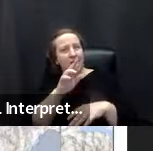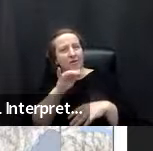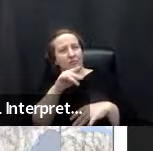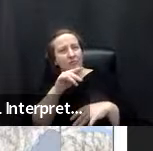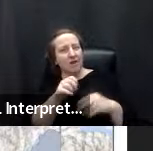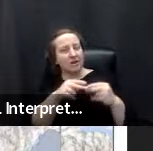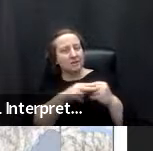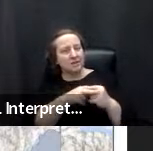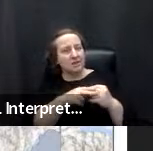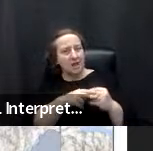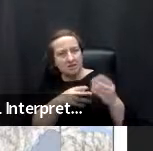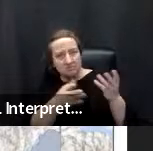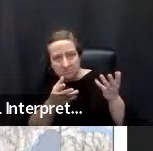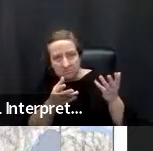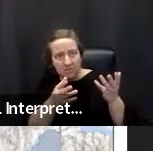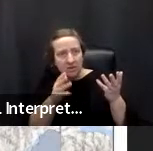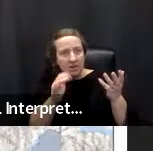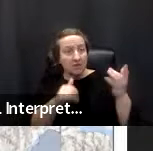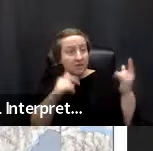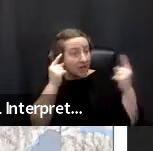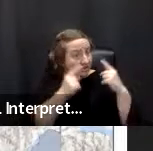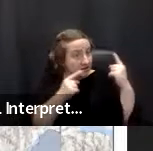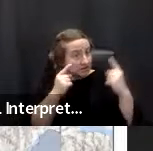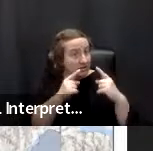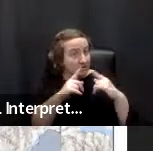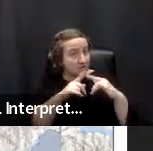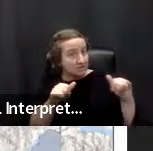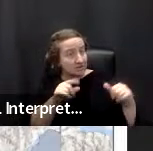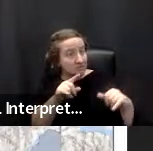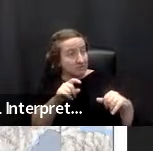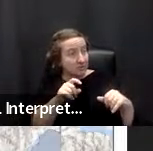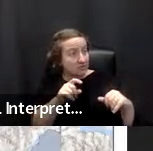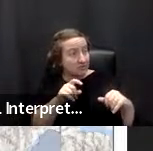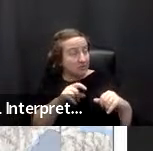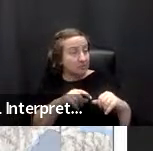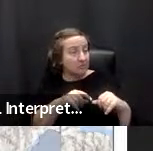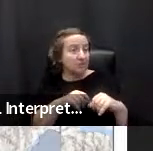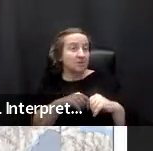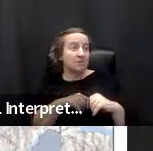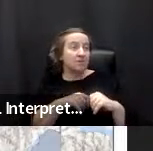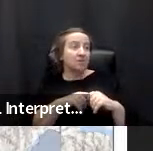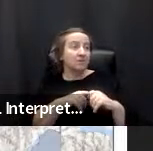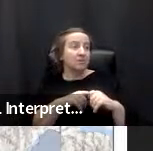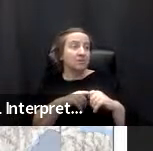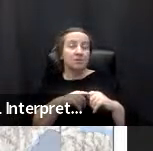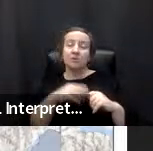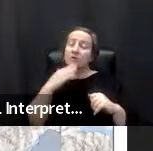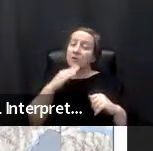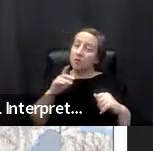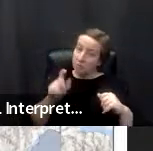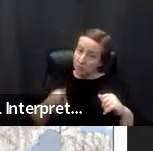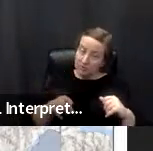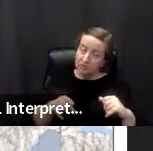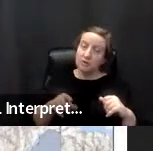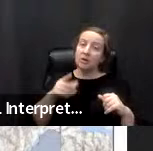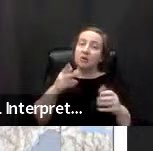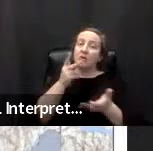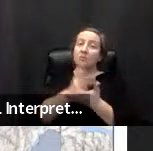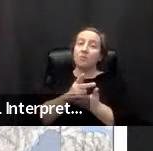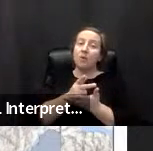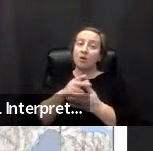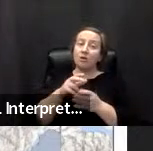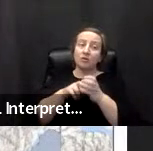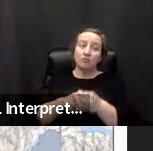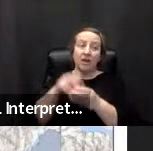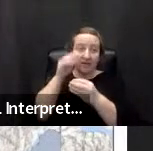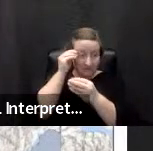slide. Are those being considered at the same time? It's a good question. The park and ride information, we